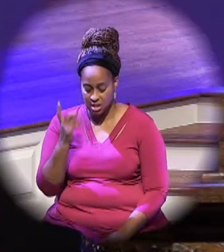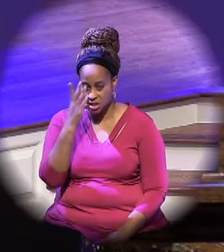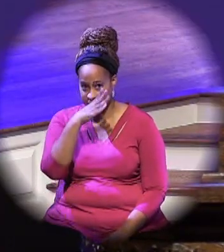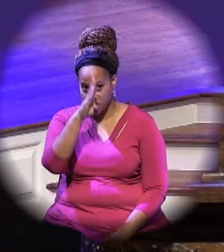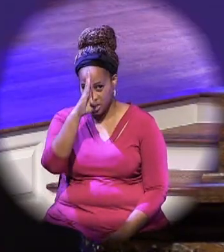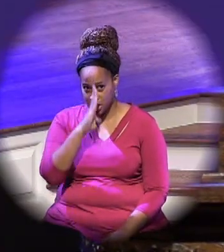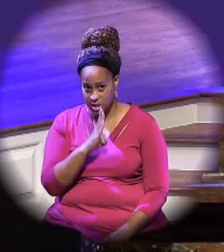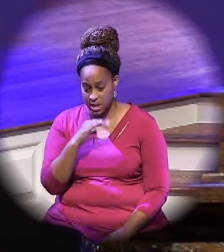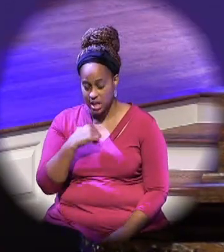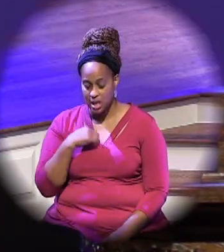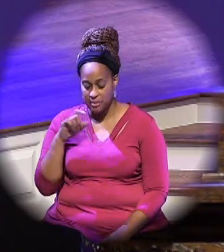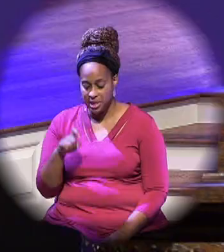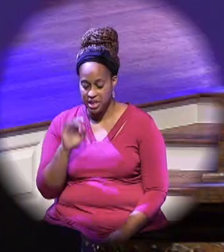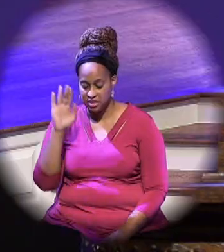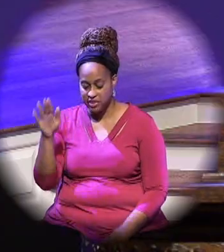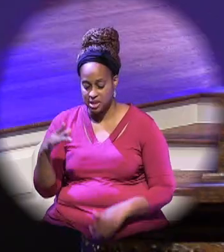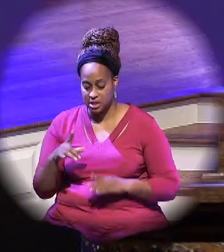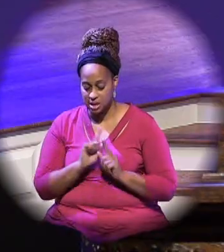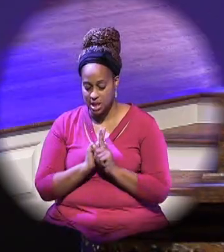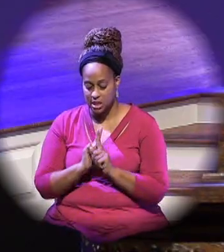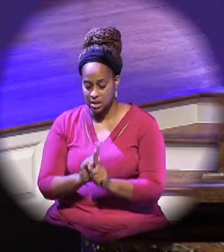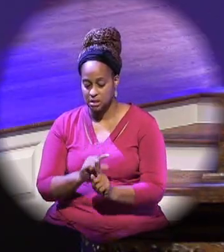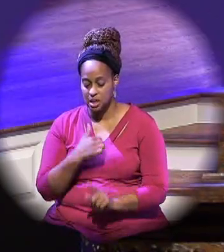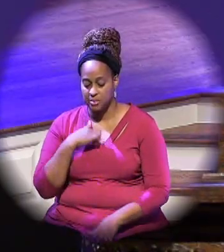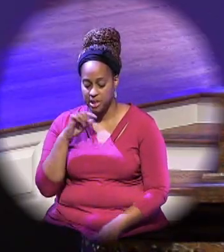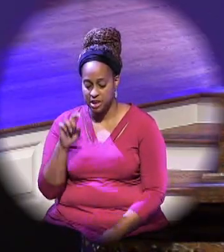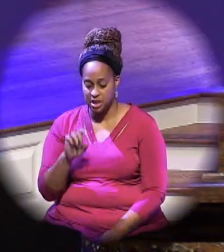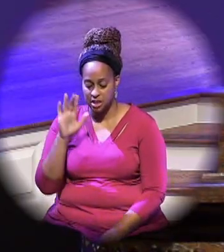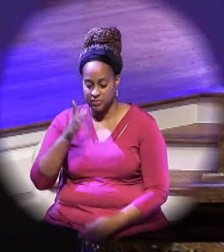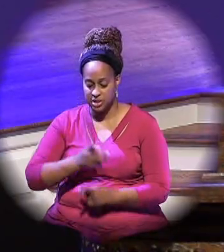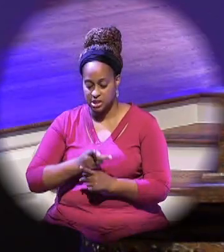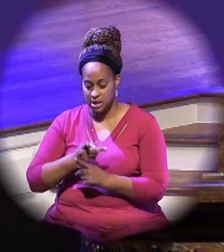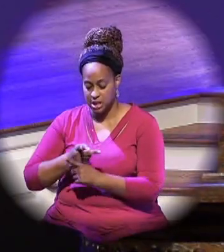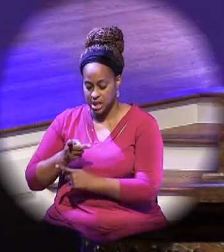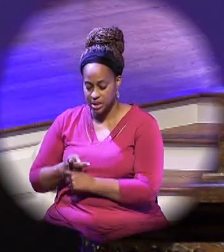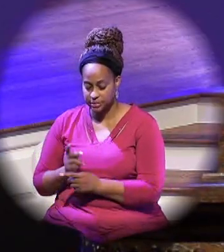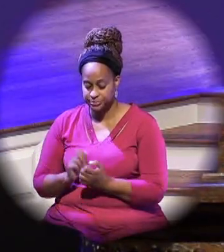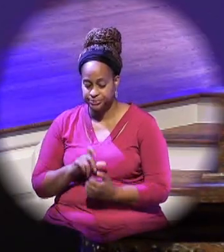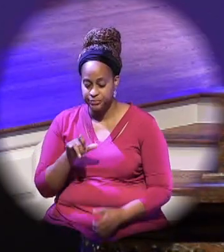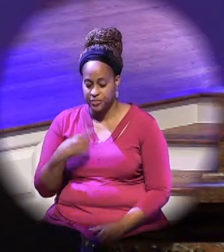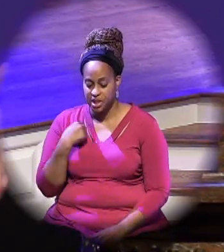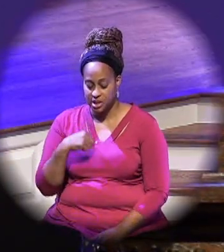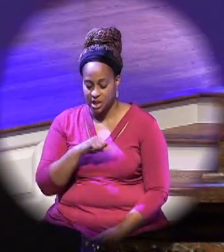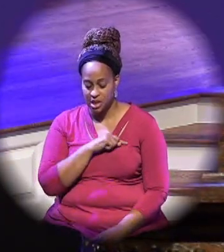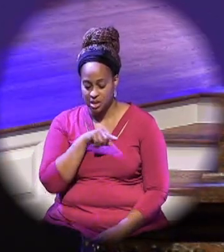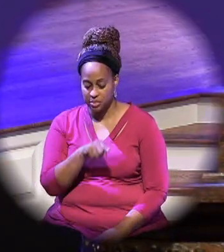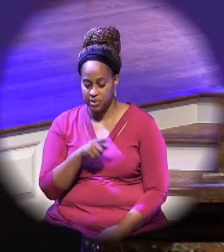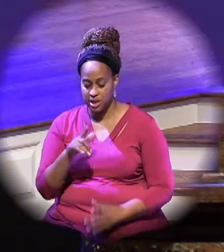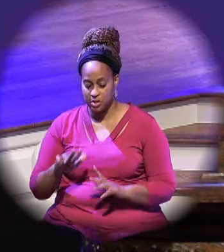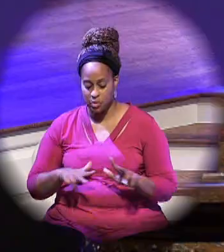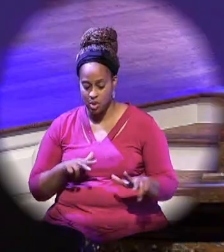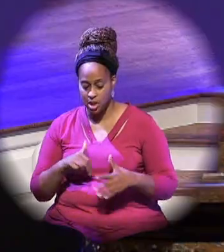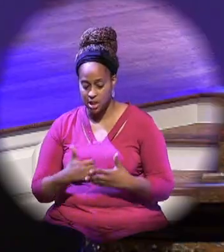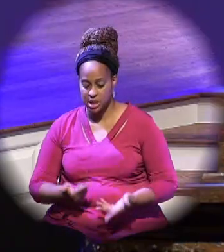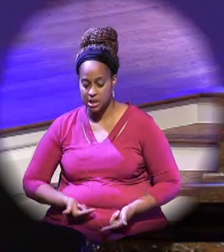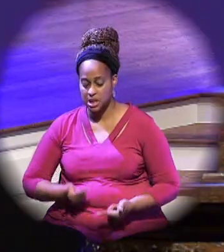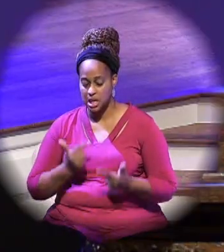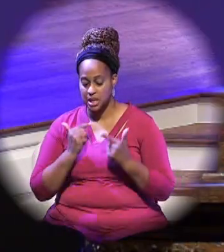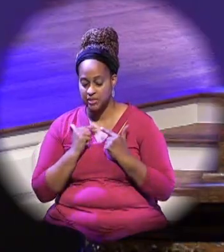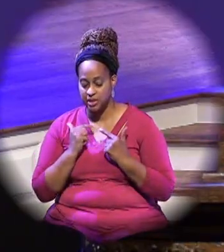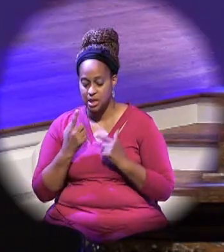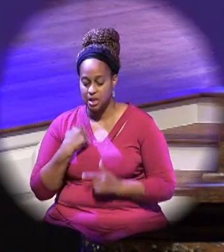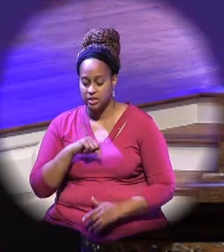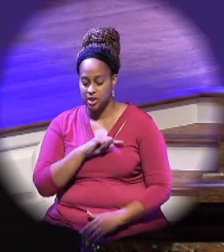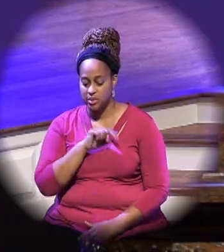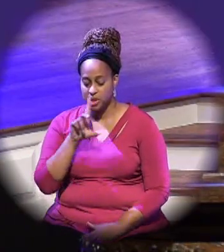God. I'm in need of his guidance. I am in need of his care, so that we walk in life in such a way that we